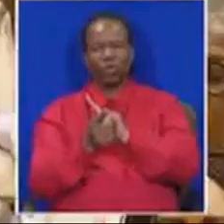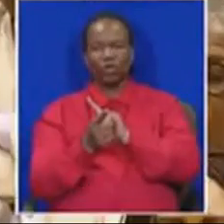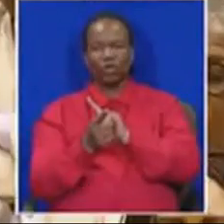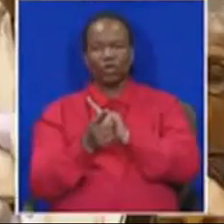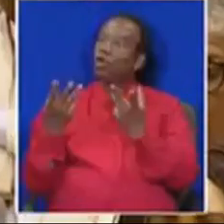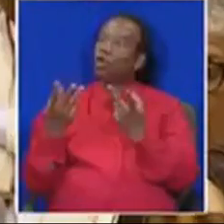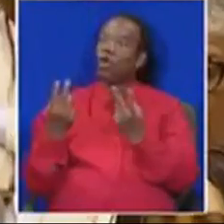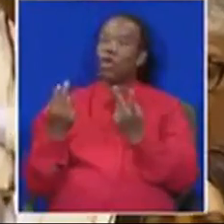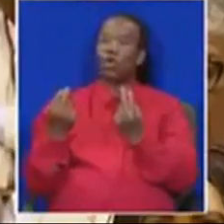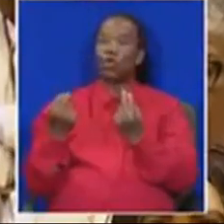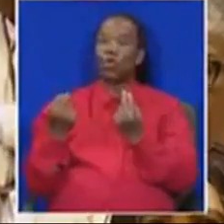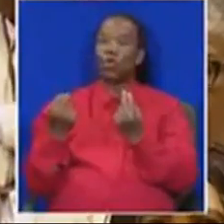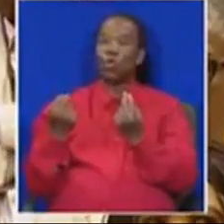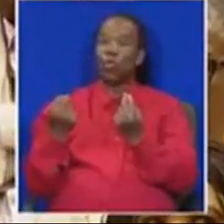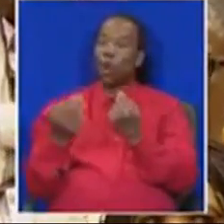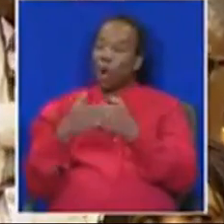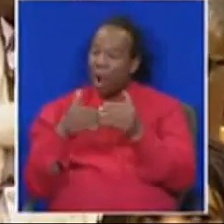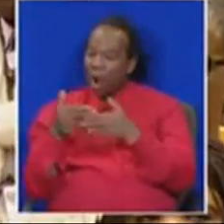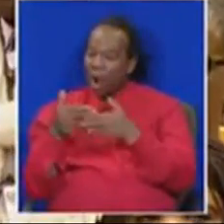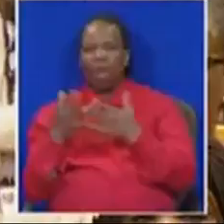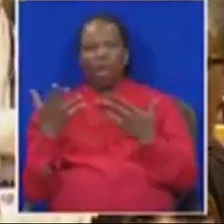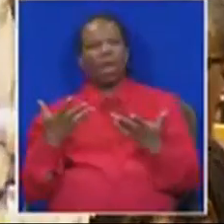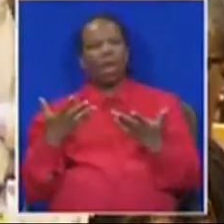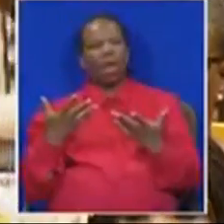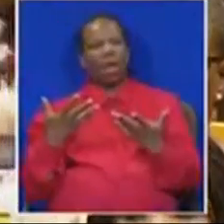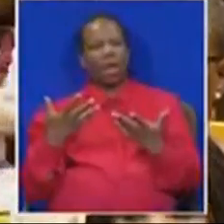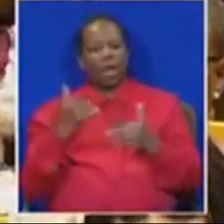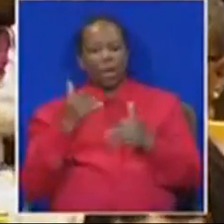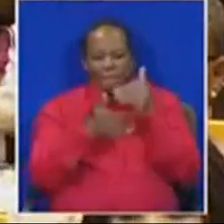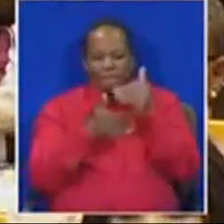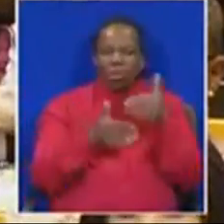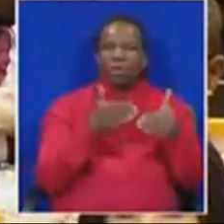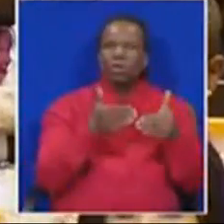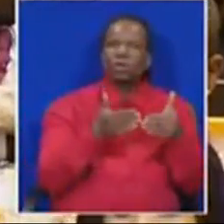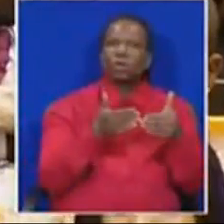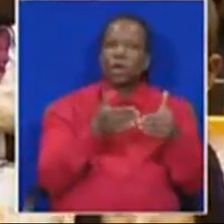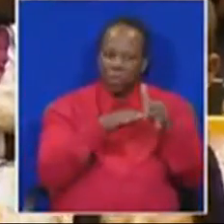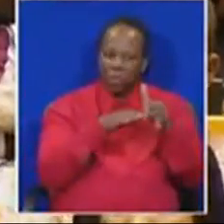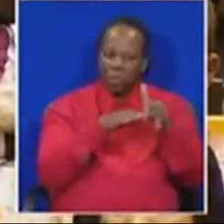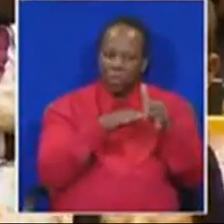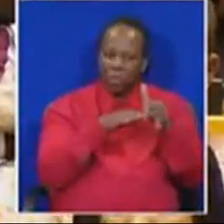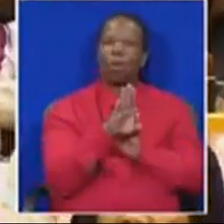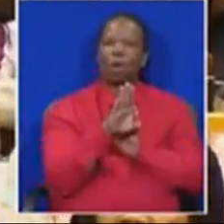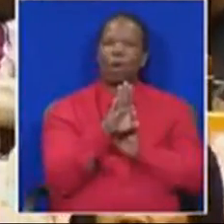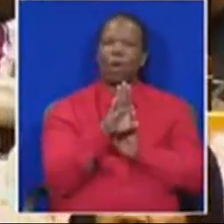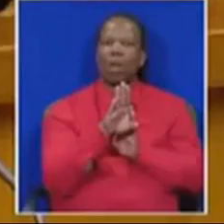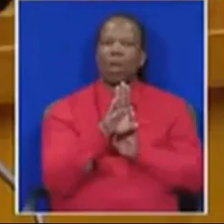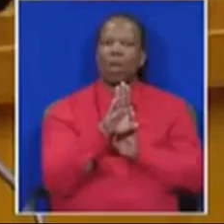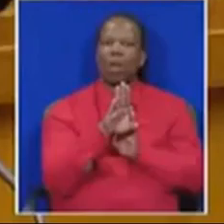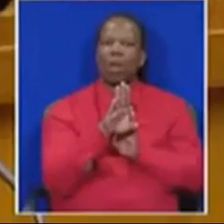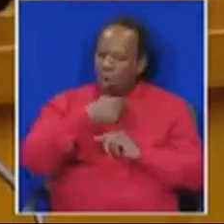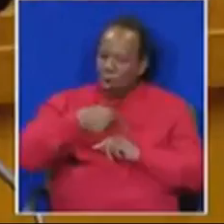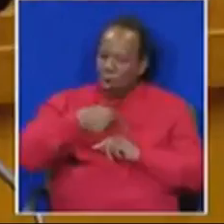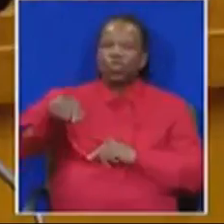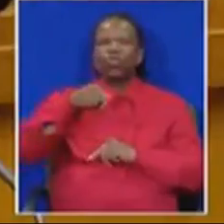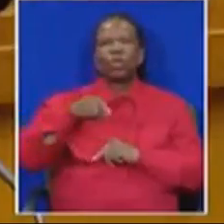for revitalization, and also for progress. Together, we are going to